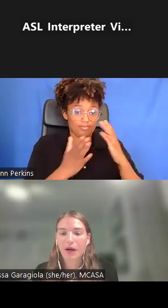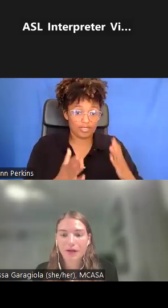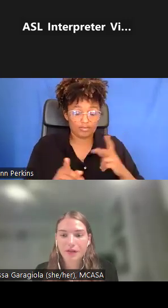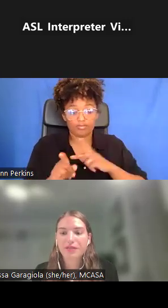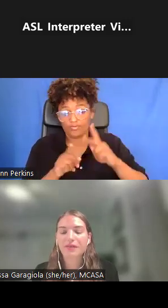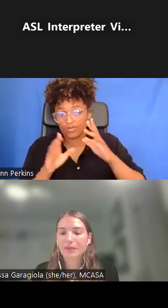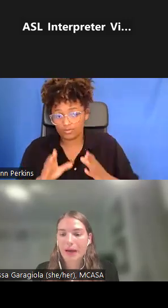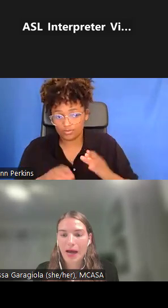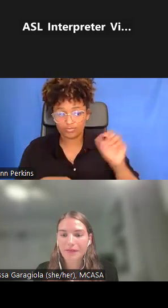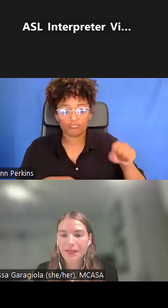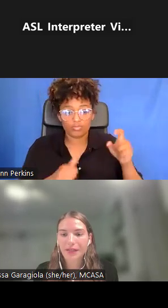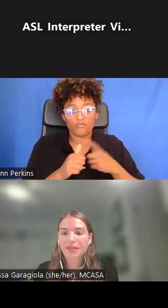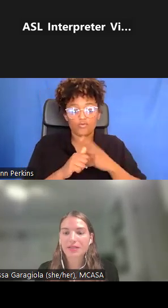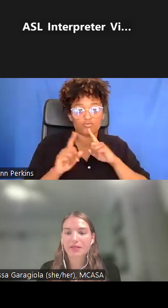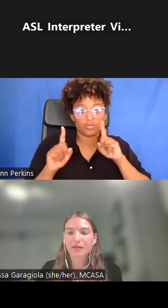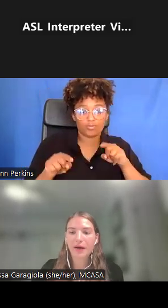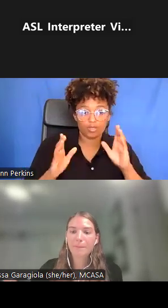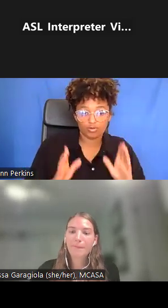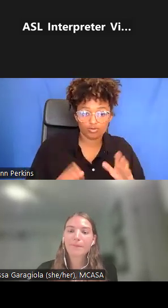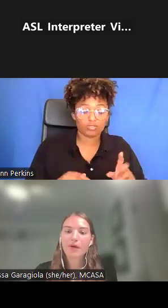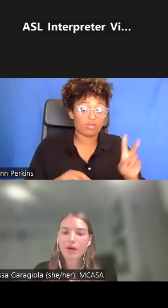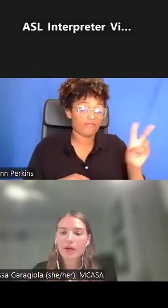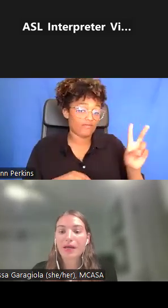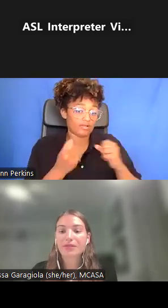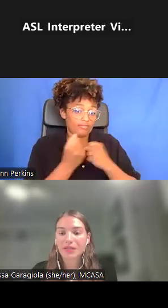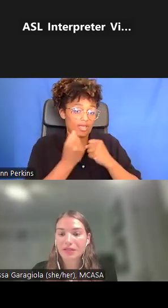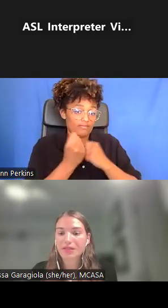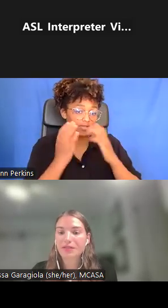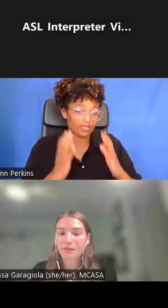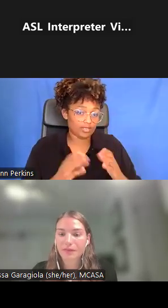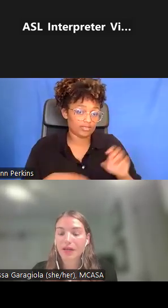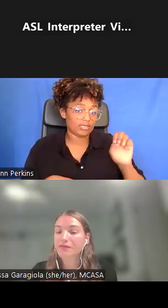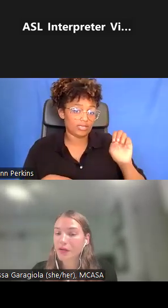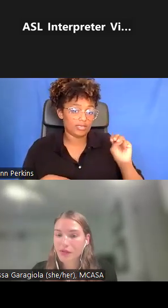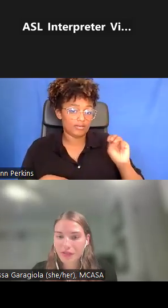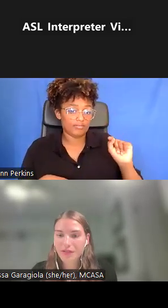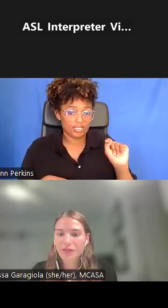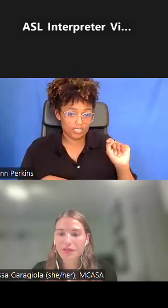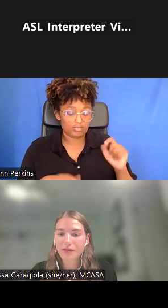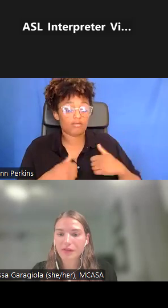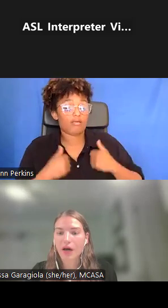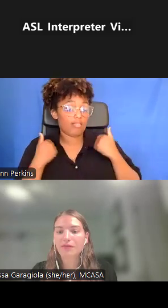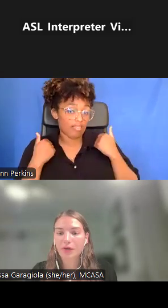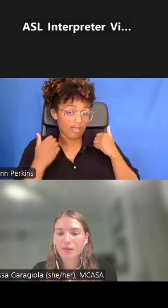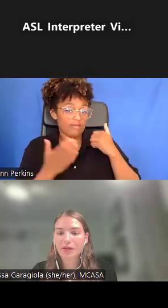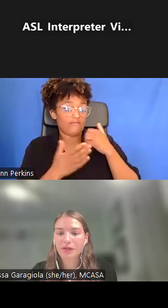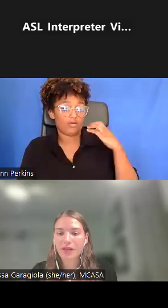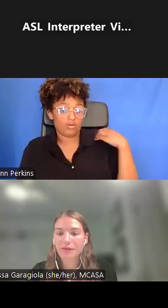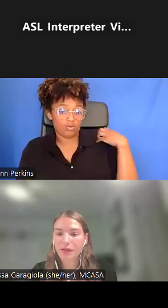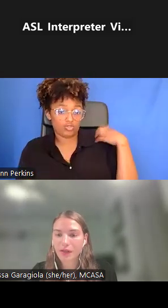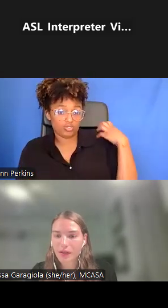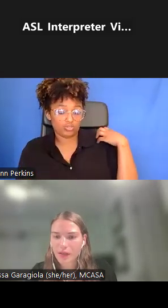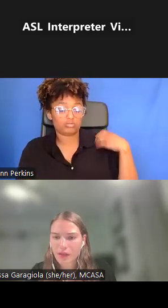first responders, victim advocates, yep, EMTs, life coaches, law